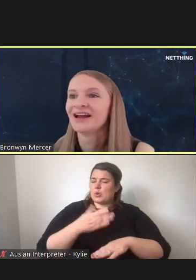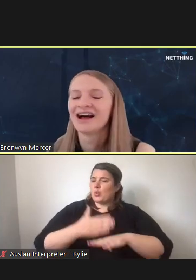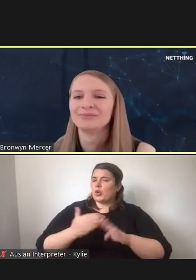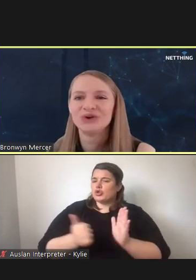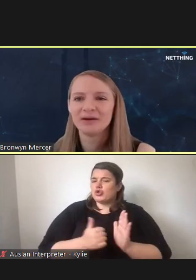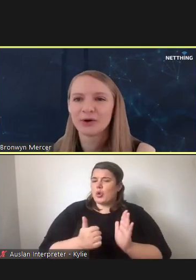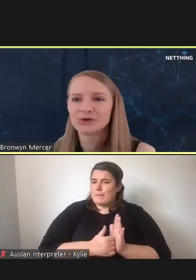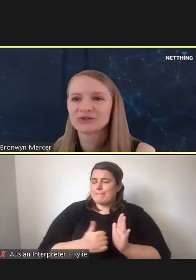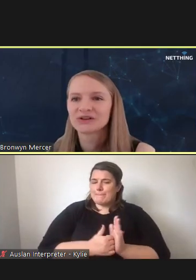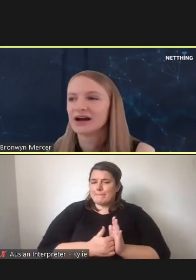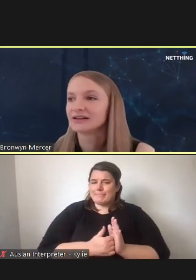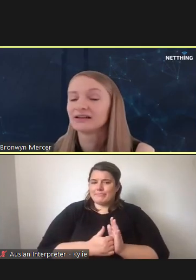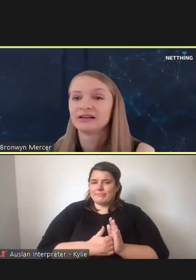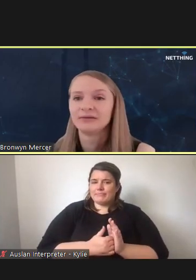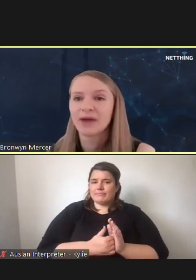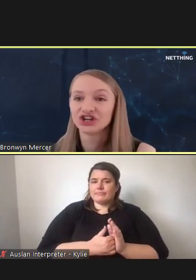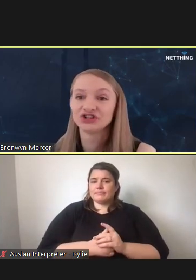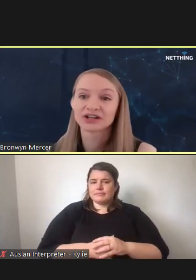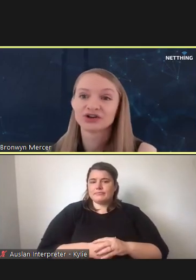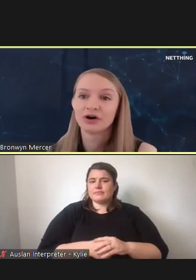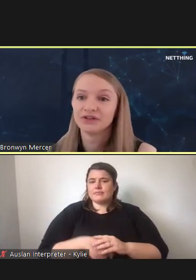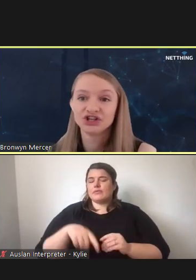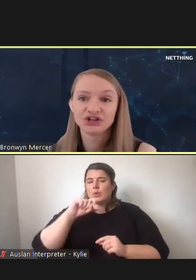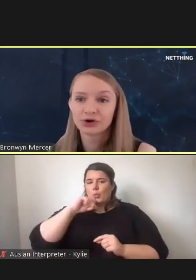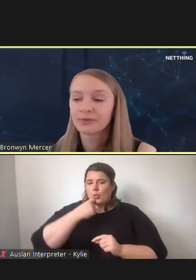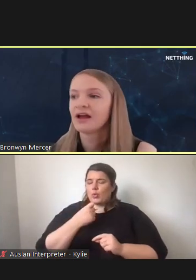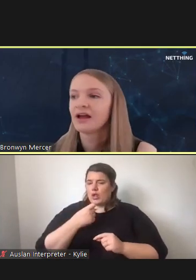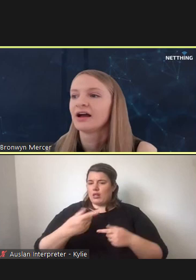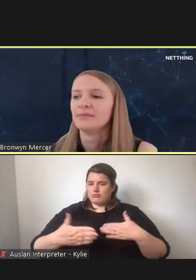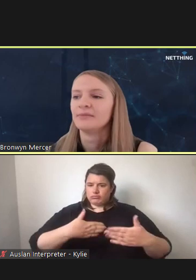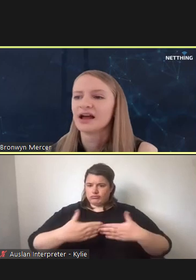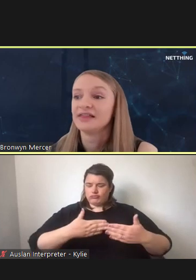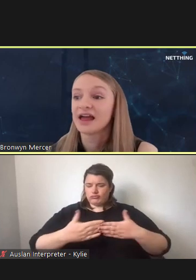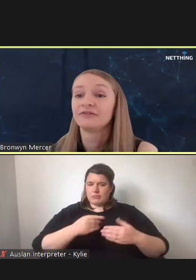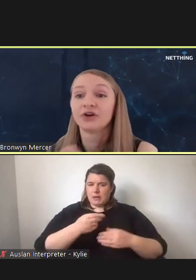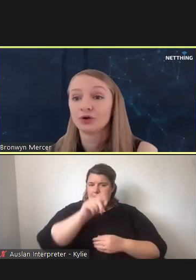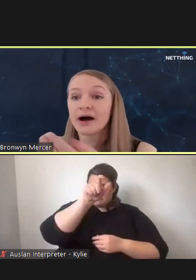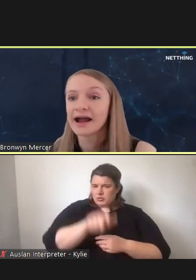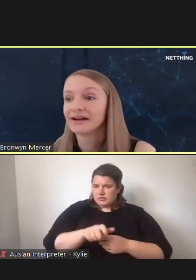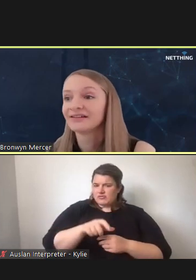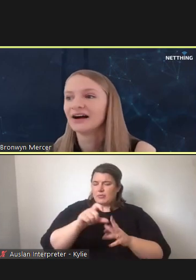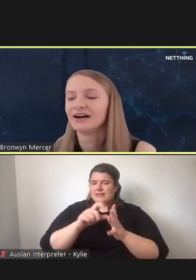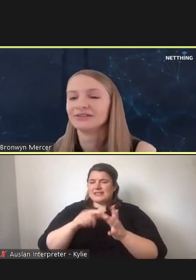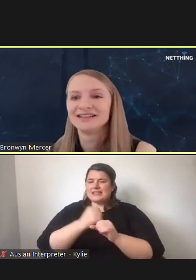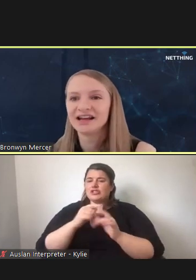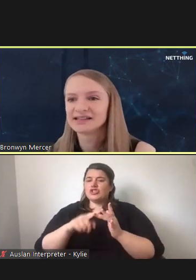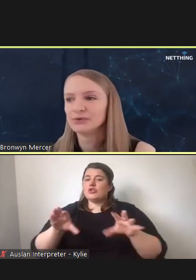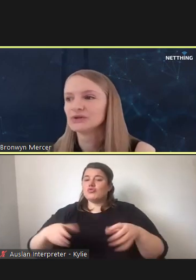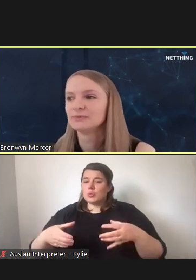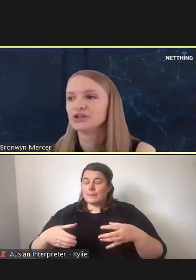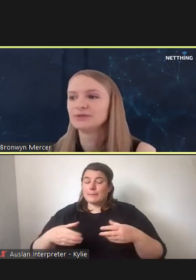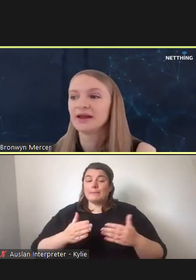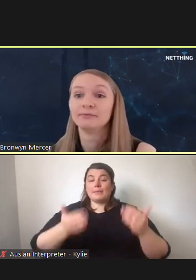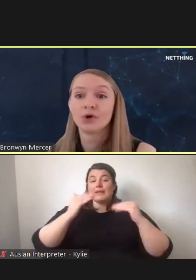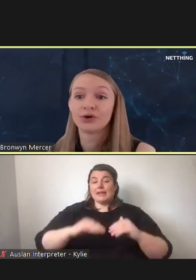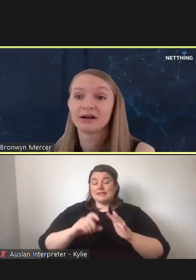by Sunita Bose, Managing Director of the Digi Group, and then followed by DNS